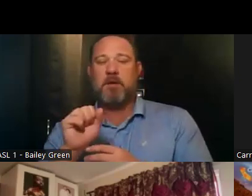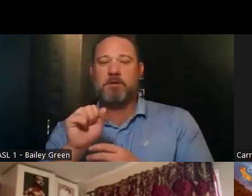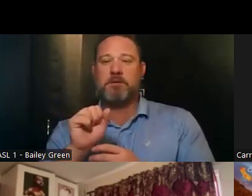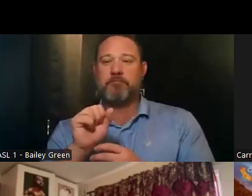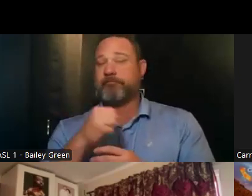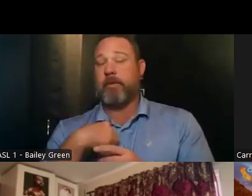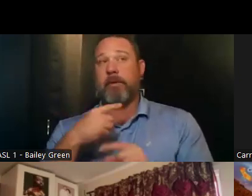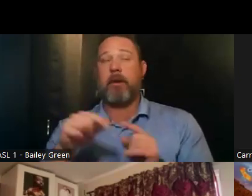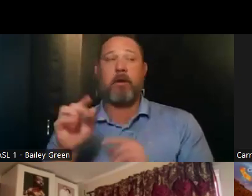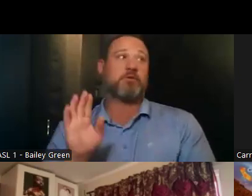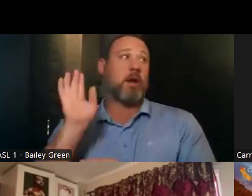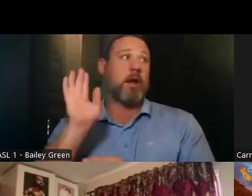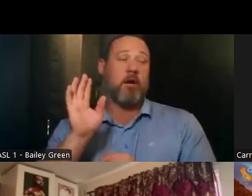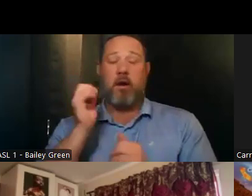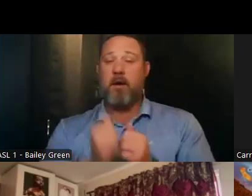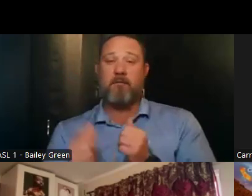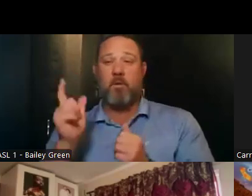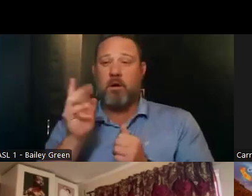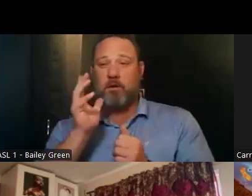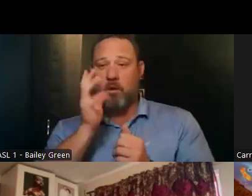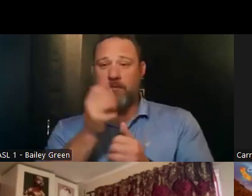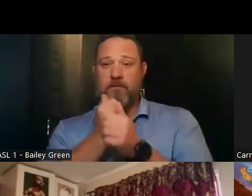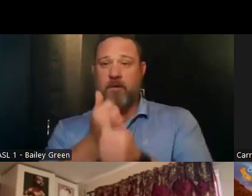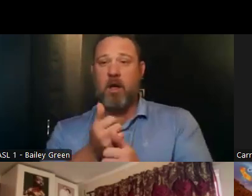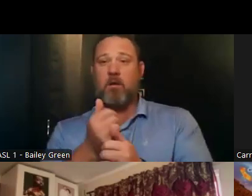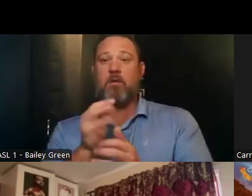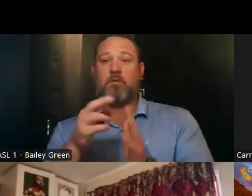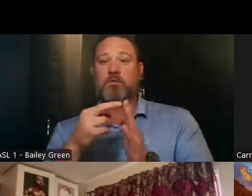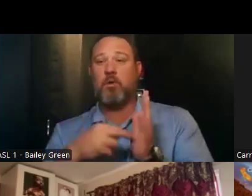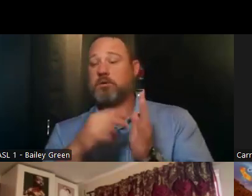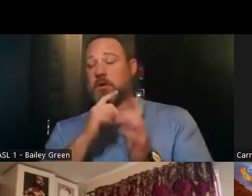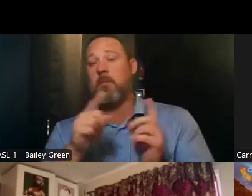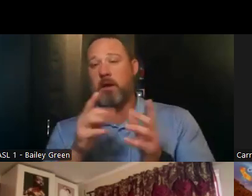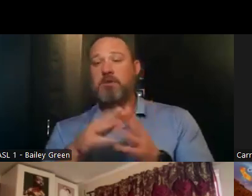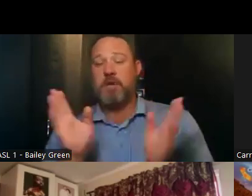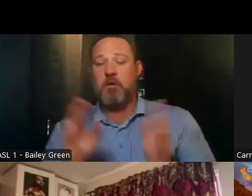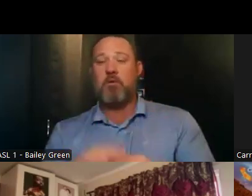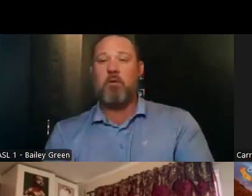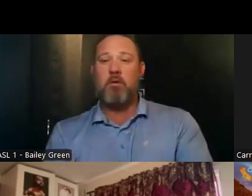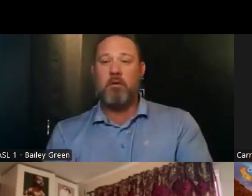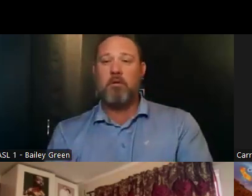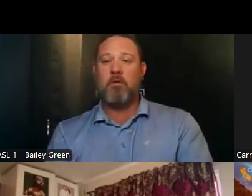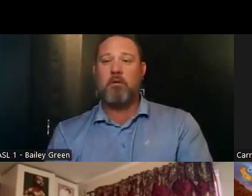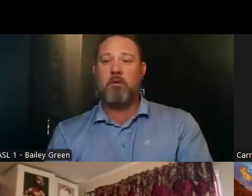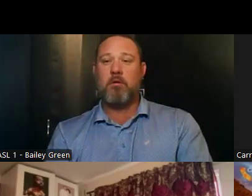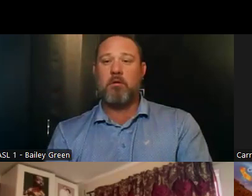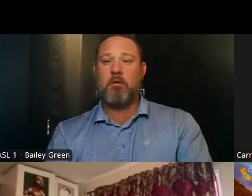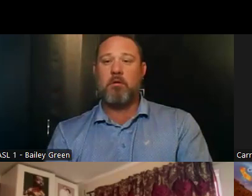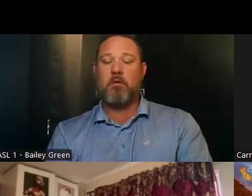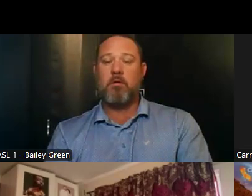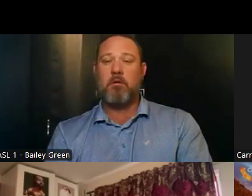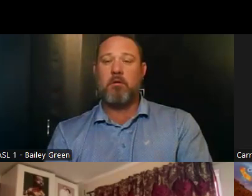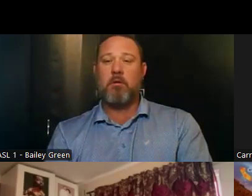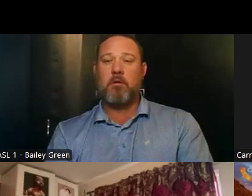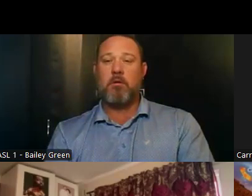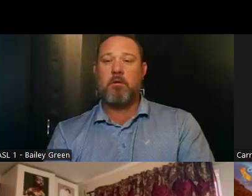that everyone around the country knows that and believes it, but in general, the Health Center Association is